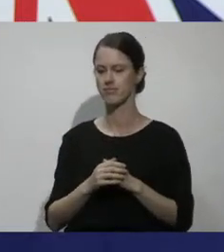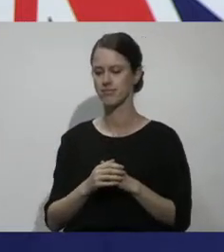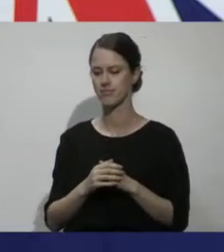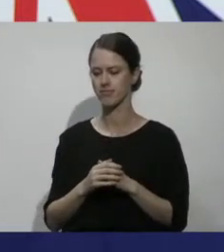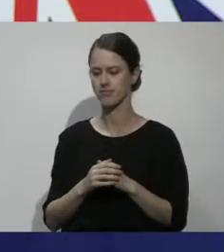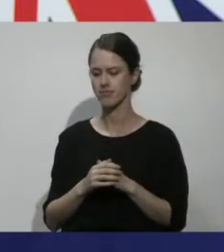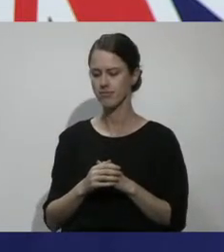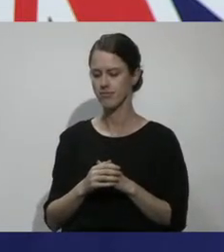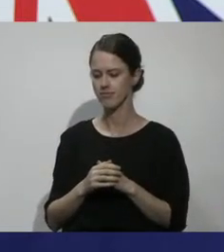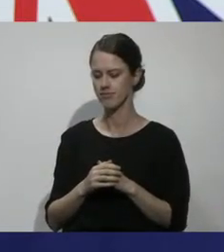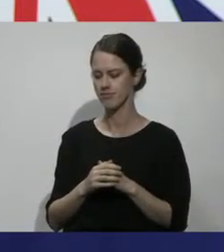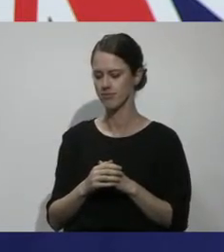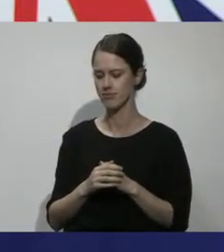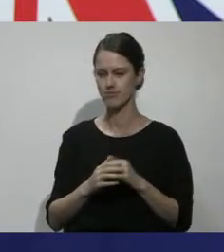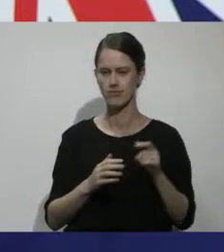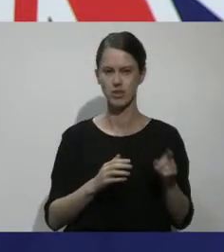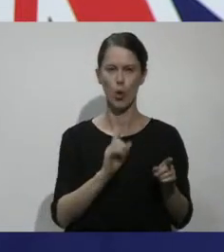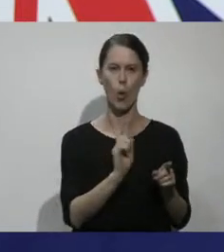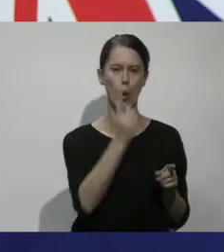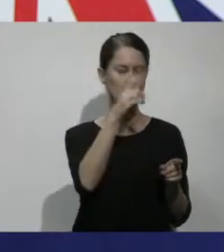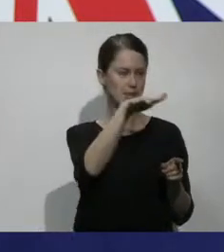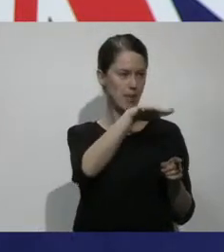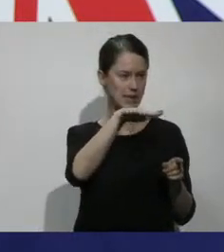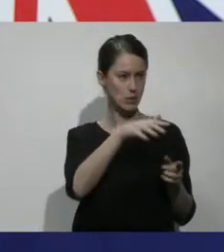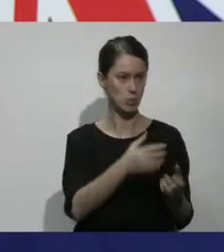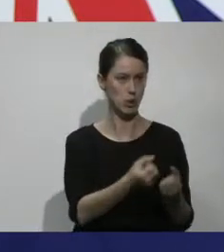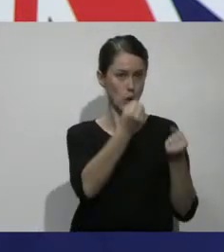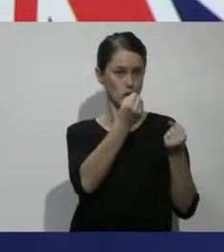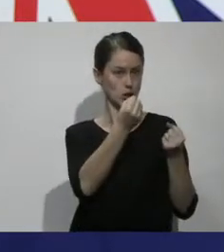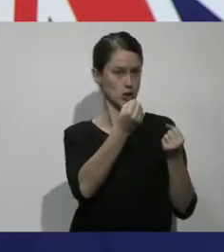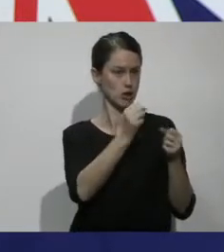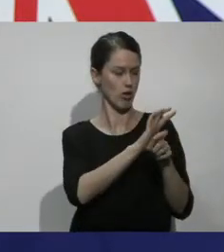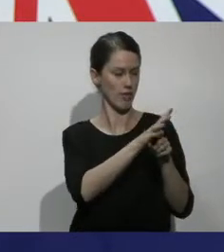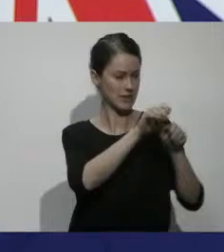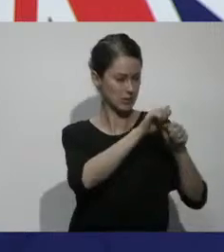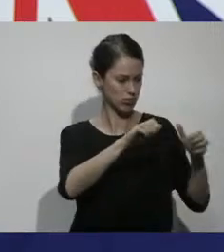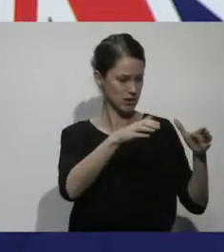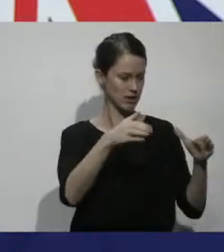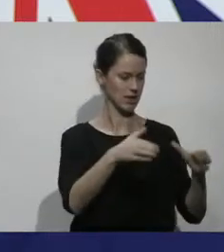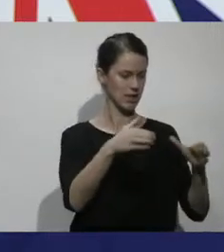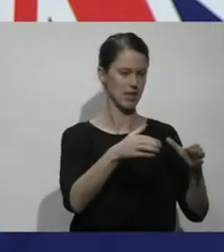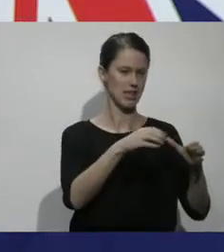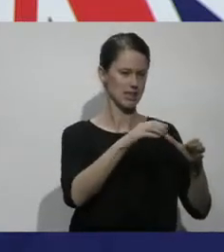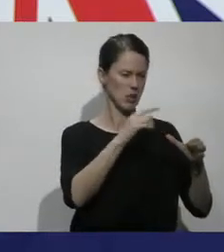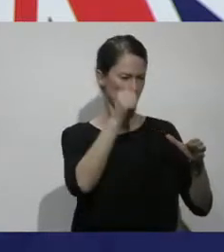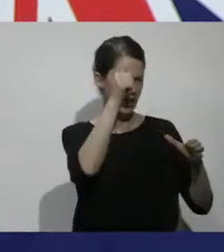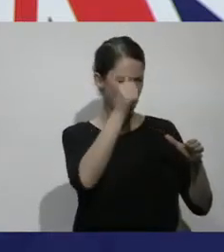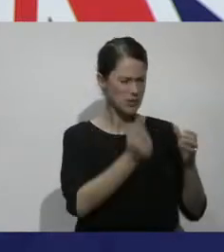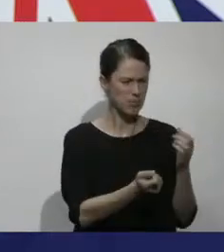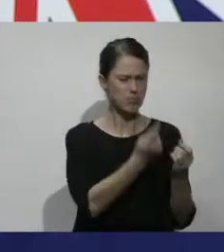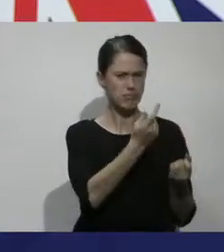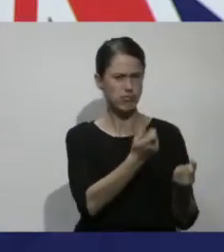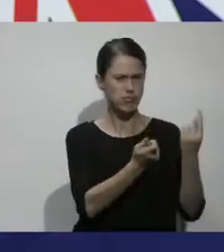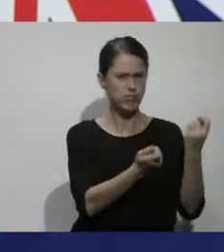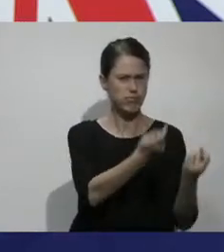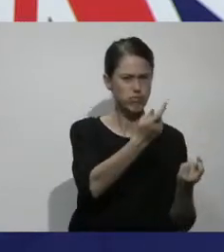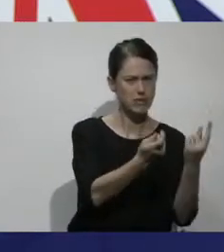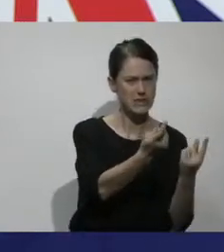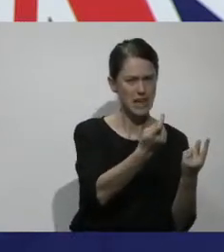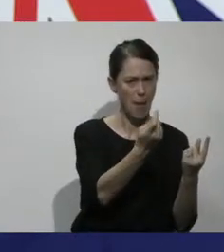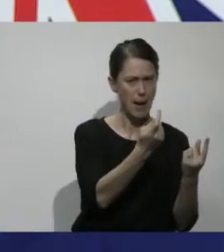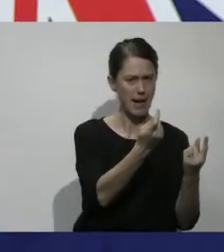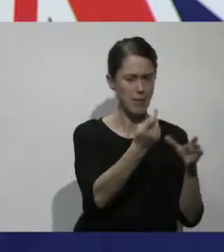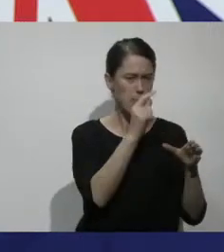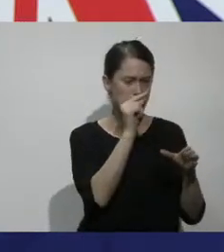to Auckland, of course, Auckland is the source. It's where we're predominantly seeing the infection. It is where we're primarily still determining the perimeter of